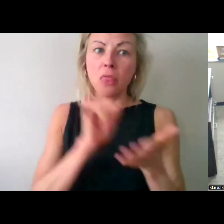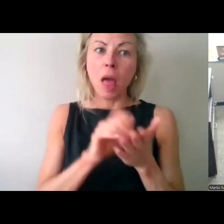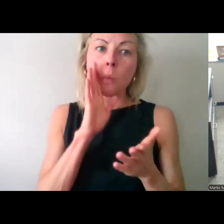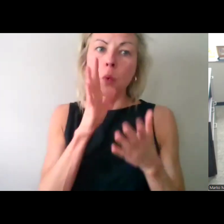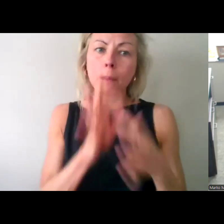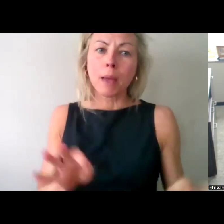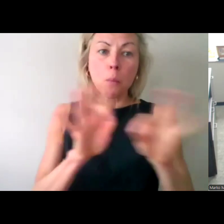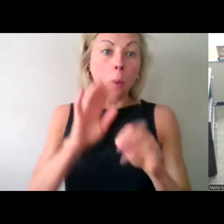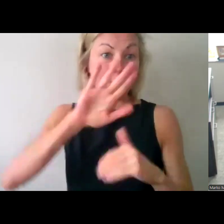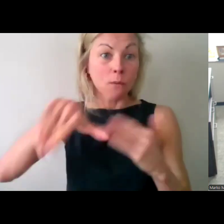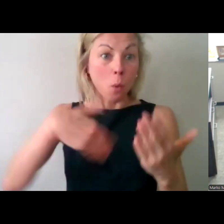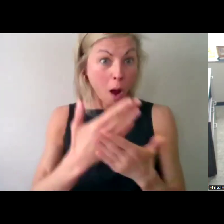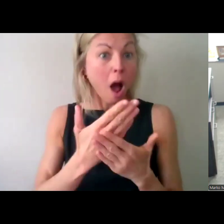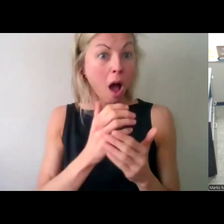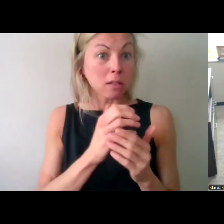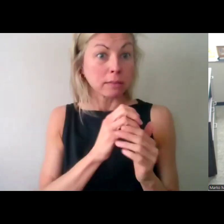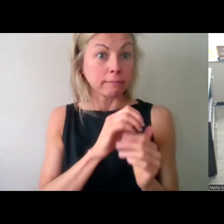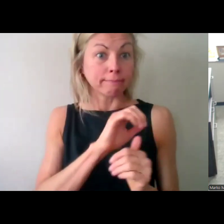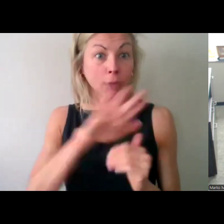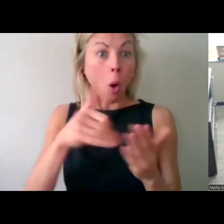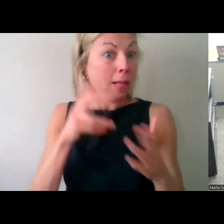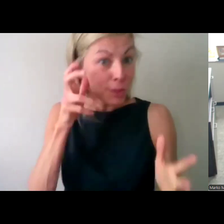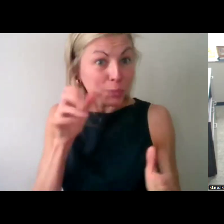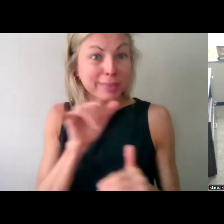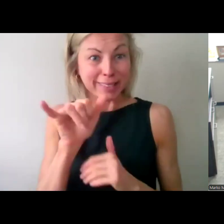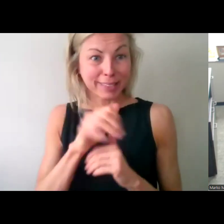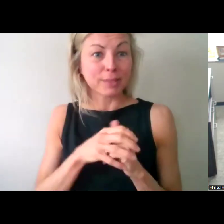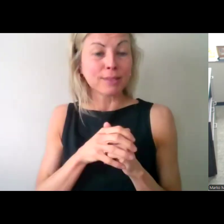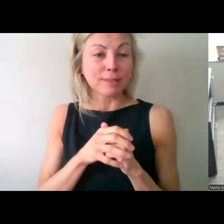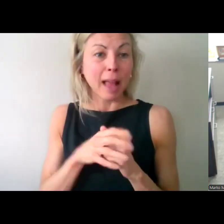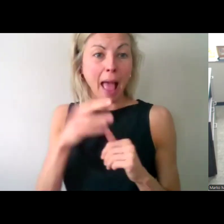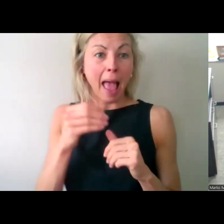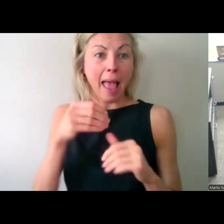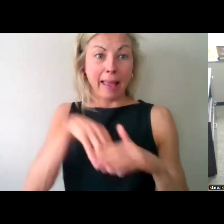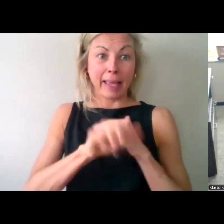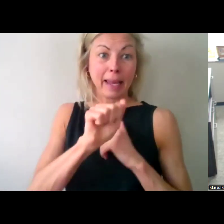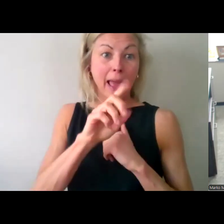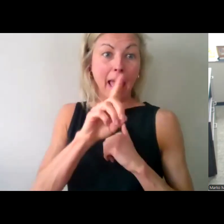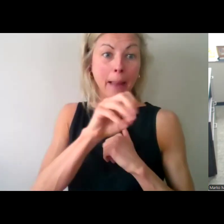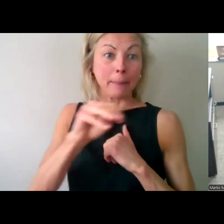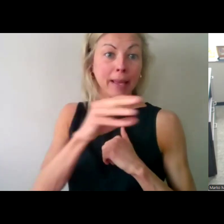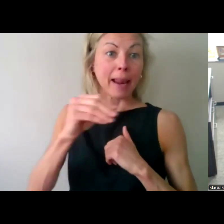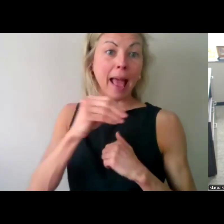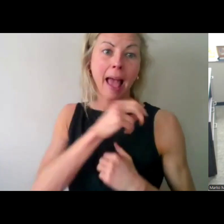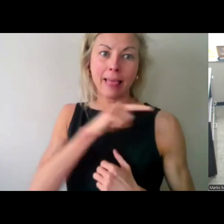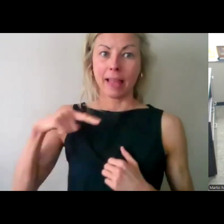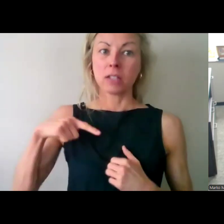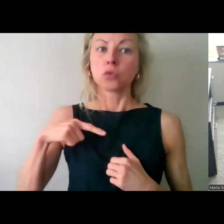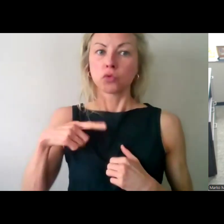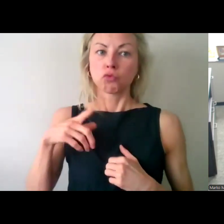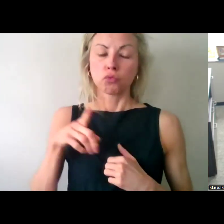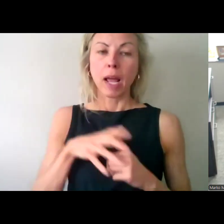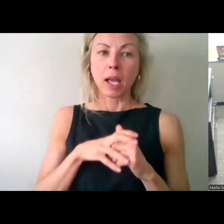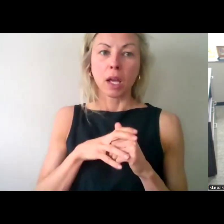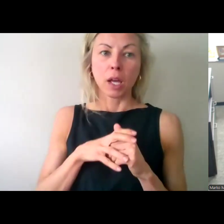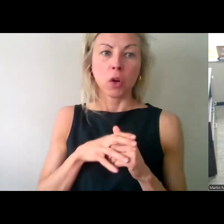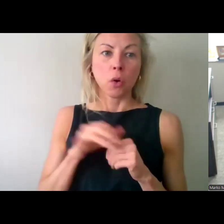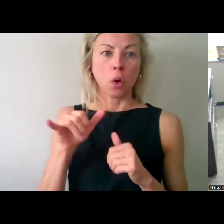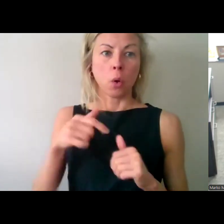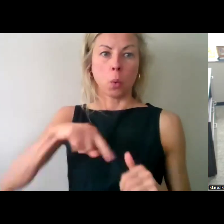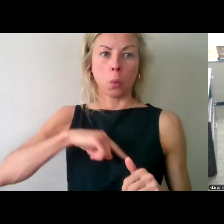for all of us to continue to hear, both within the administration and within the legislature, as we begin to navigate this